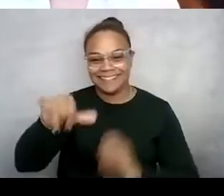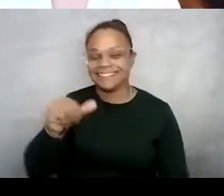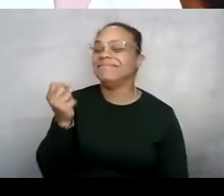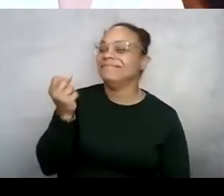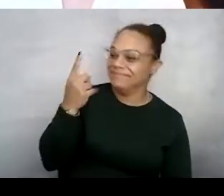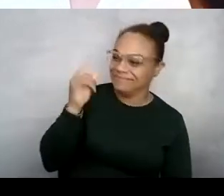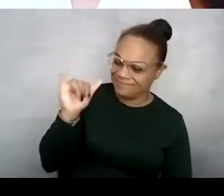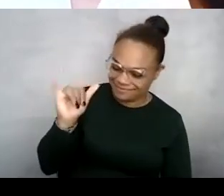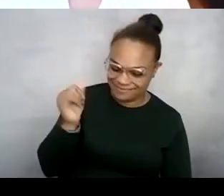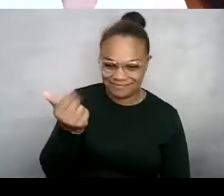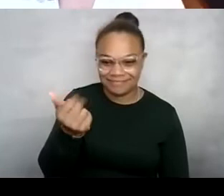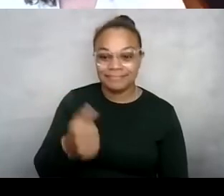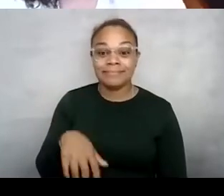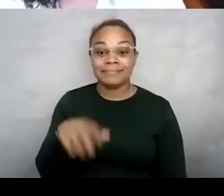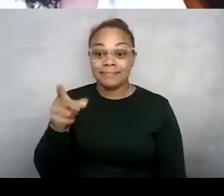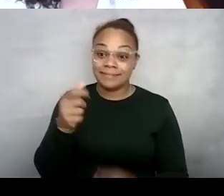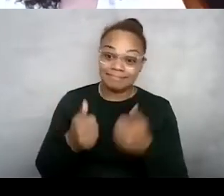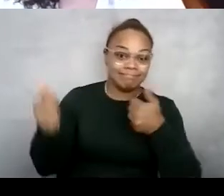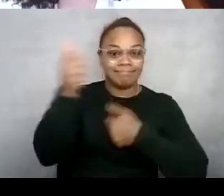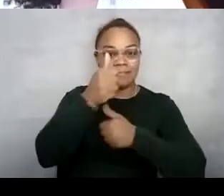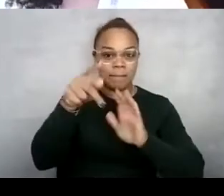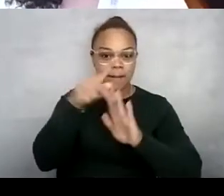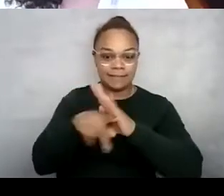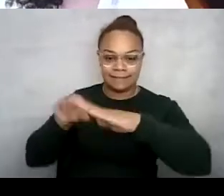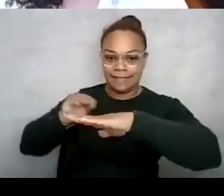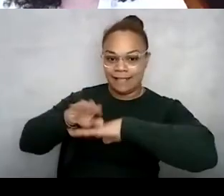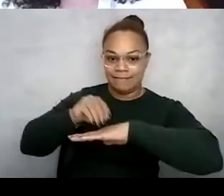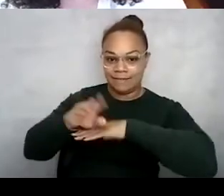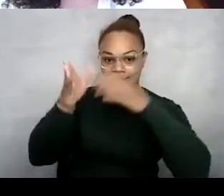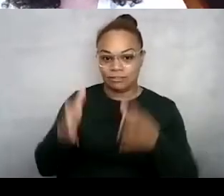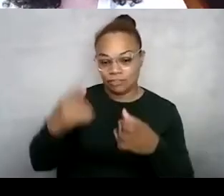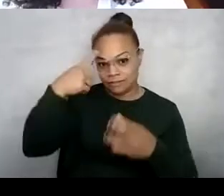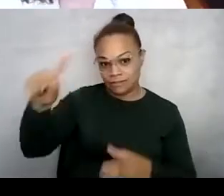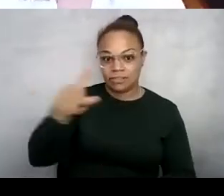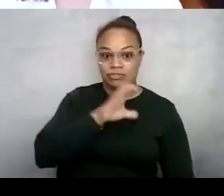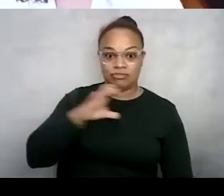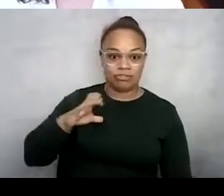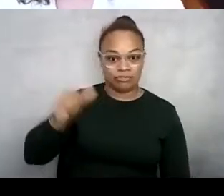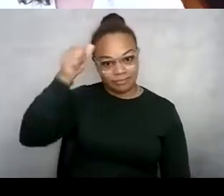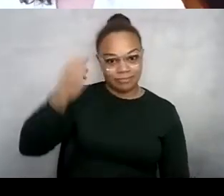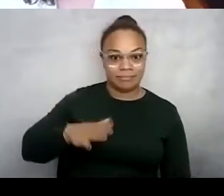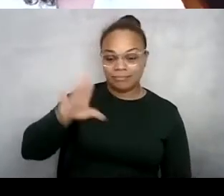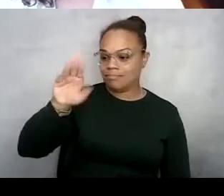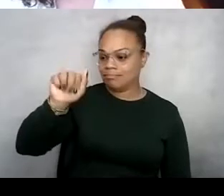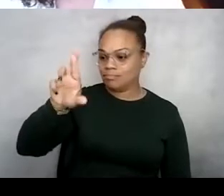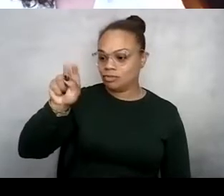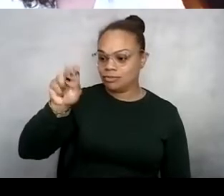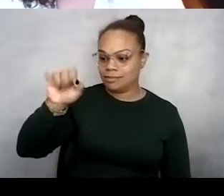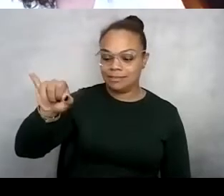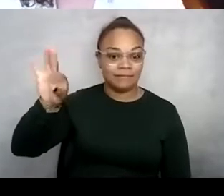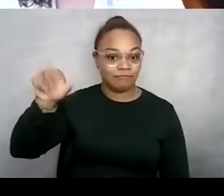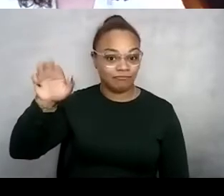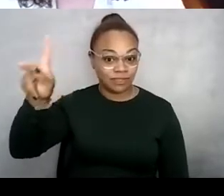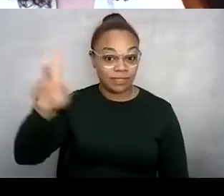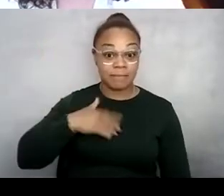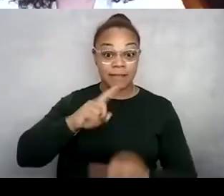So as the Senior Policy Advisor to Congressman Barney Frank, my friend Diego made history